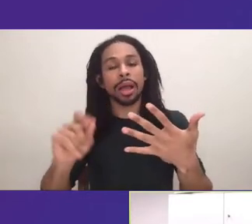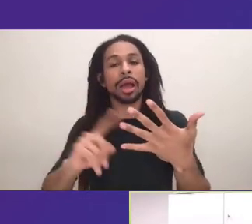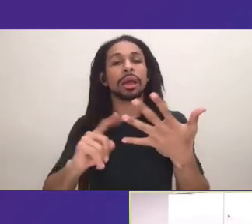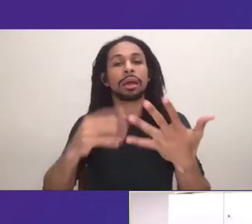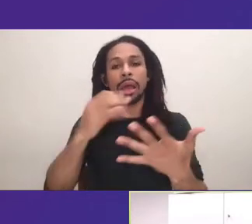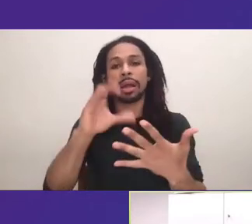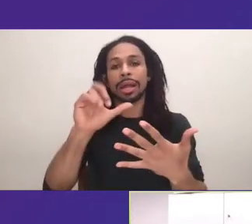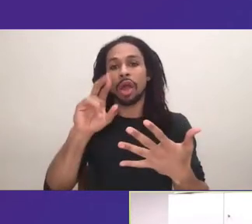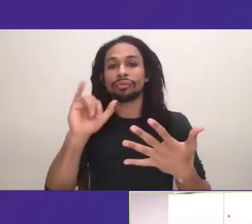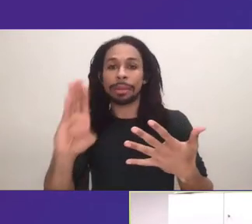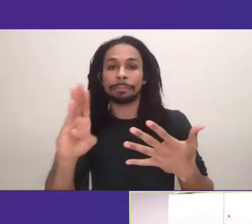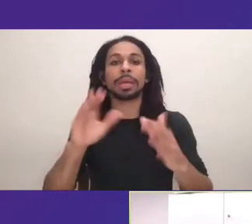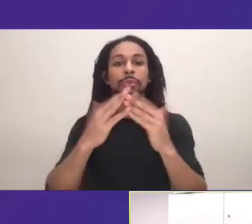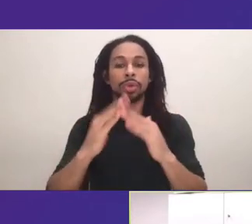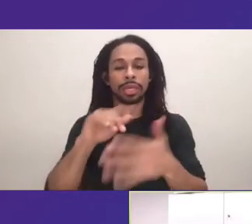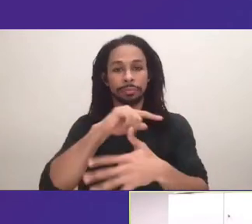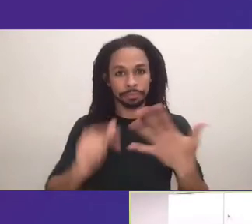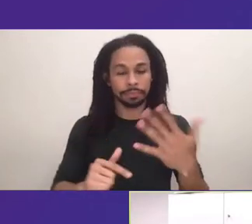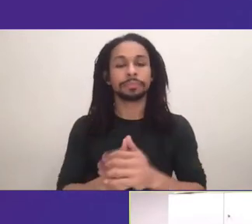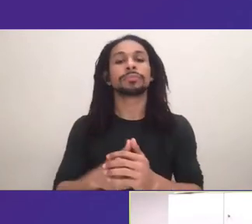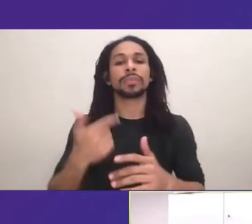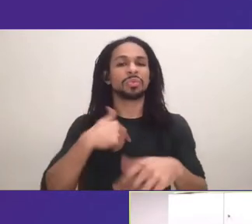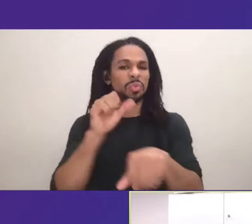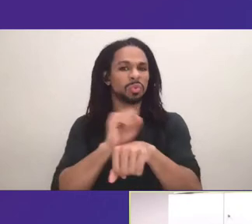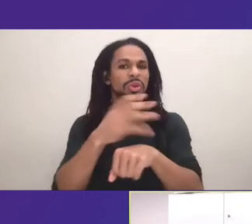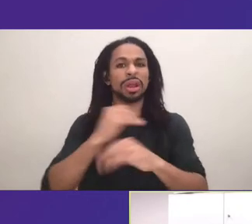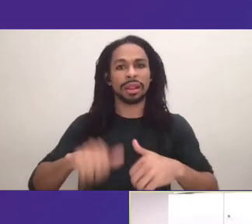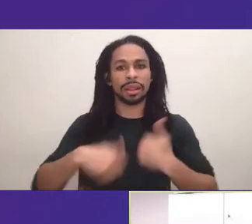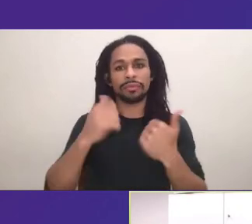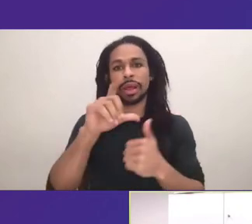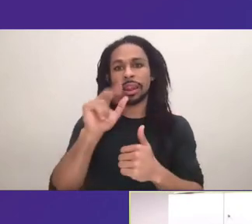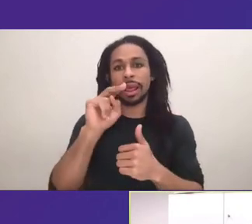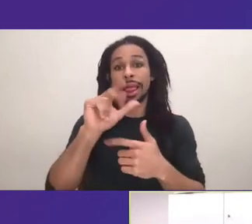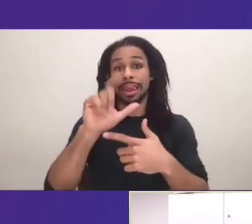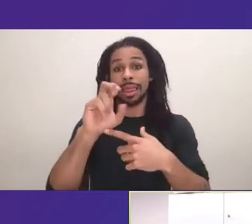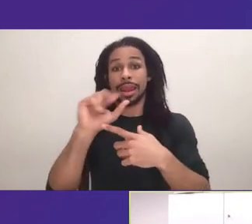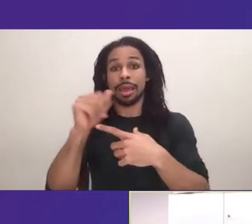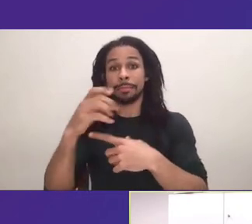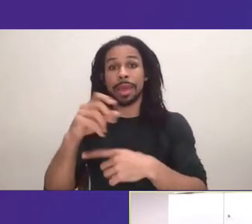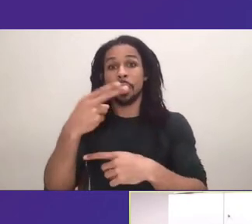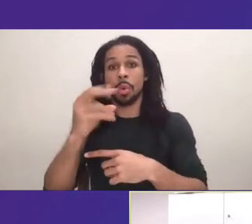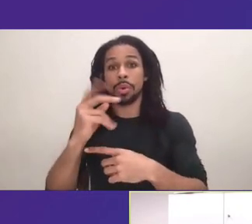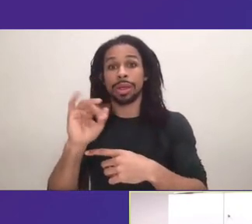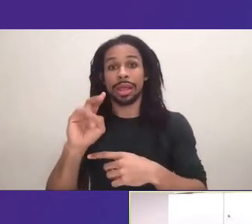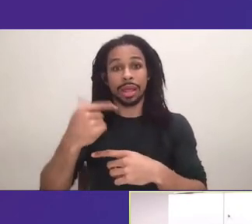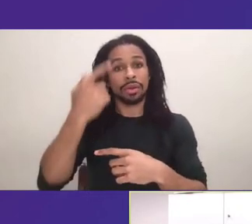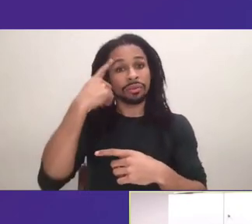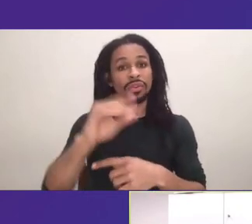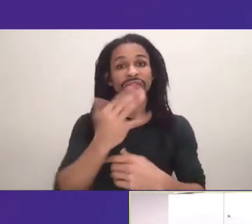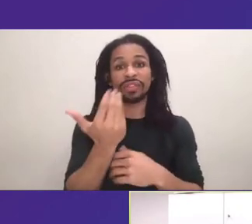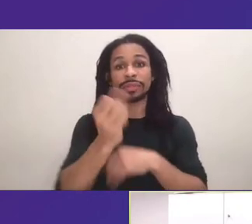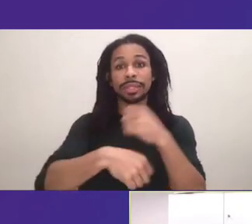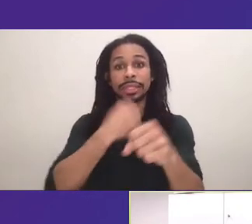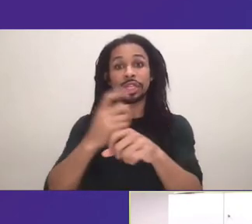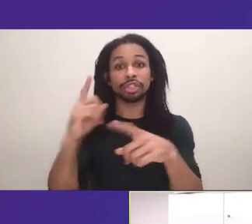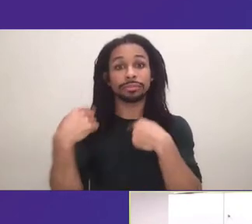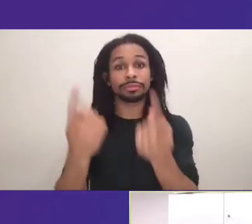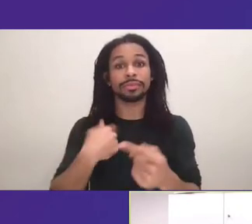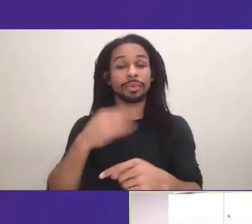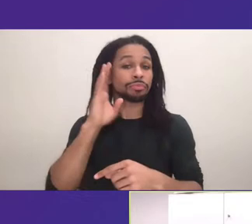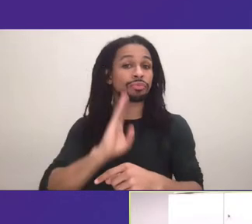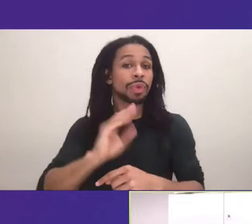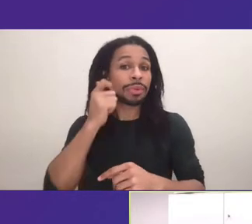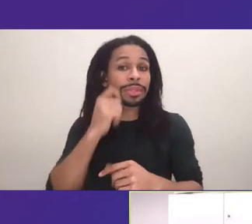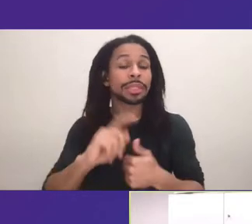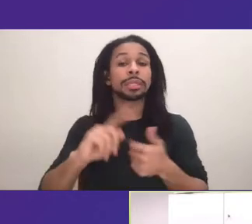community. I have been working and living in Lenape, Hoking for 15 years now. I have brown skin. I have